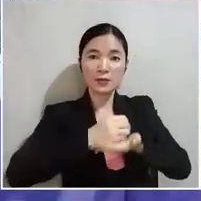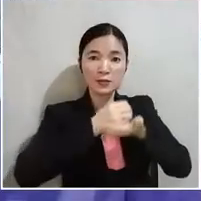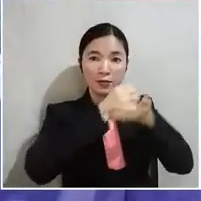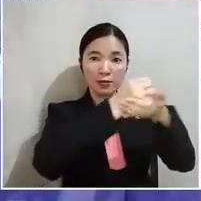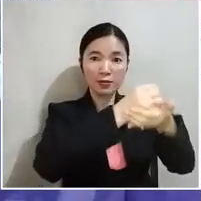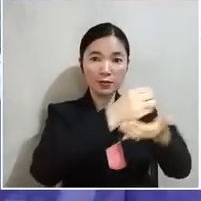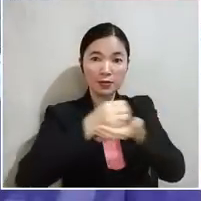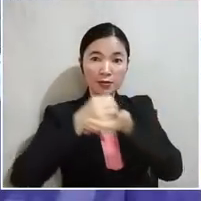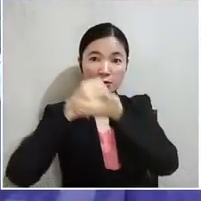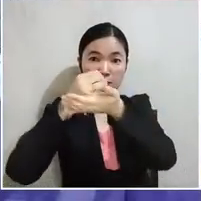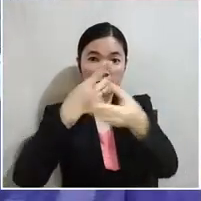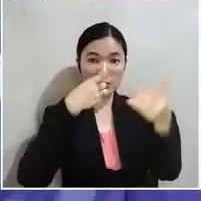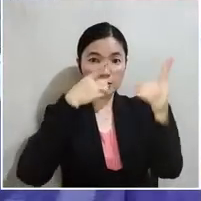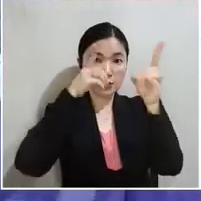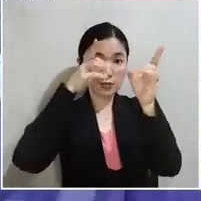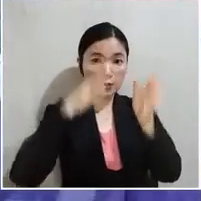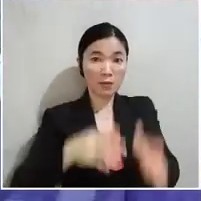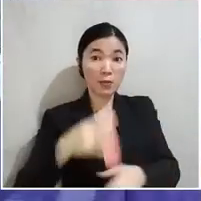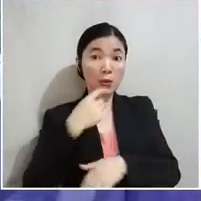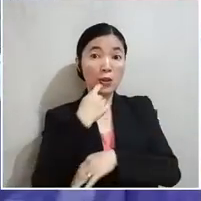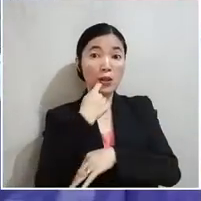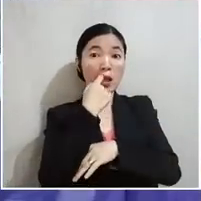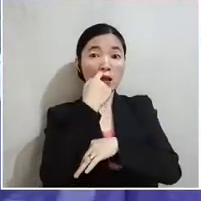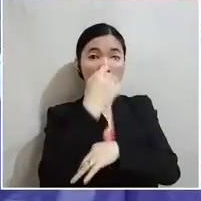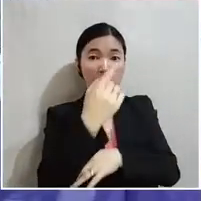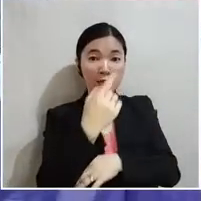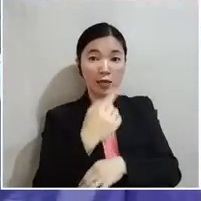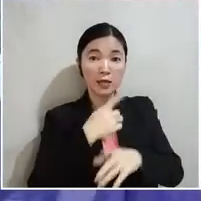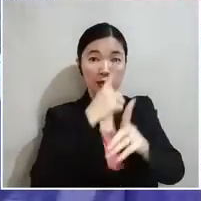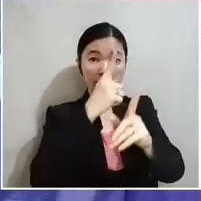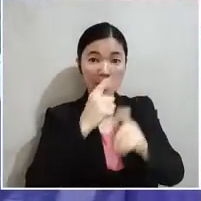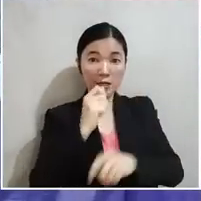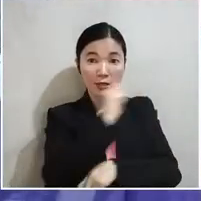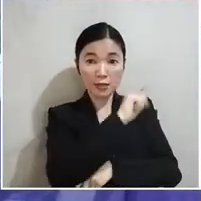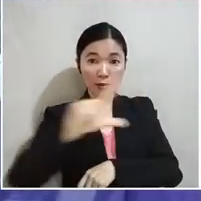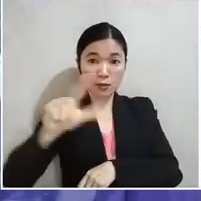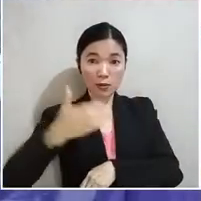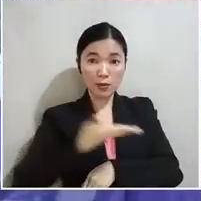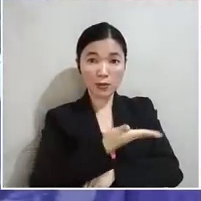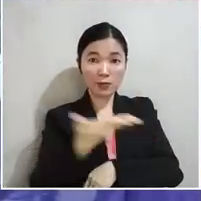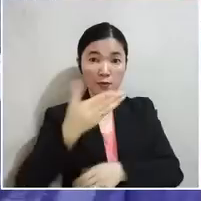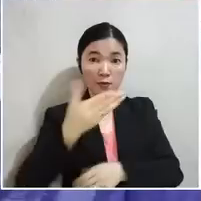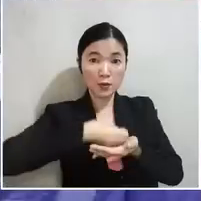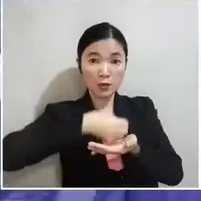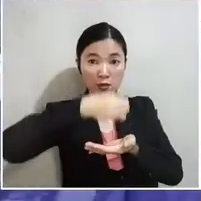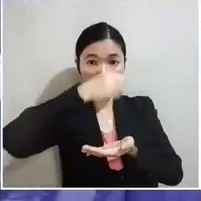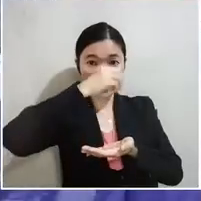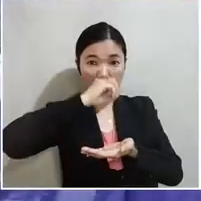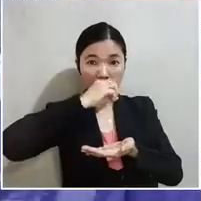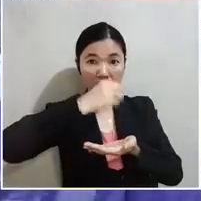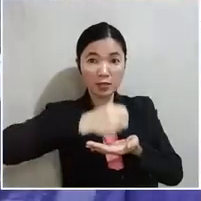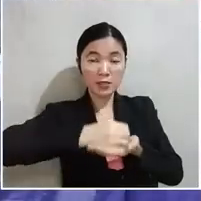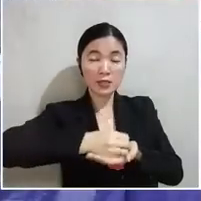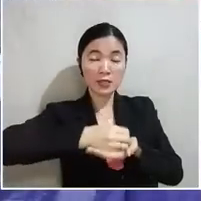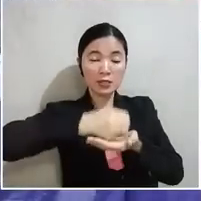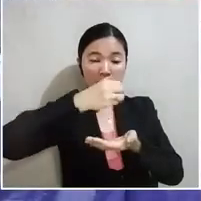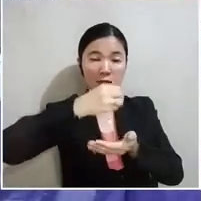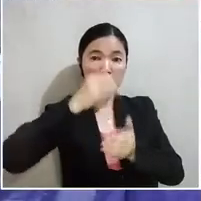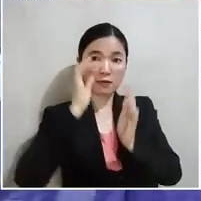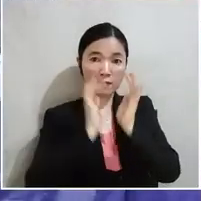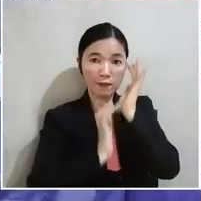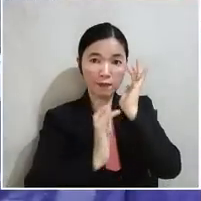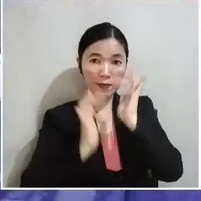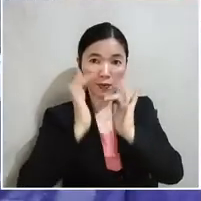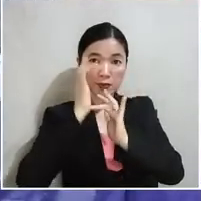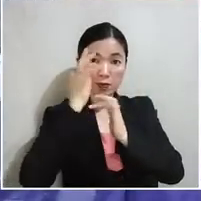his disciples, saying, "Take this, all of you, and drink from it, for this is the chalice of